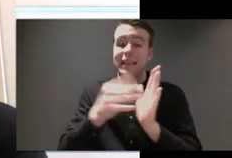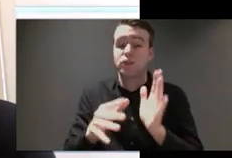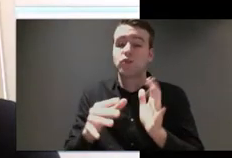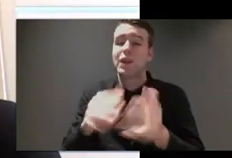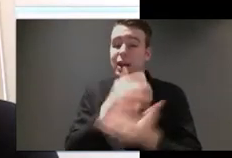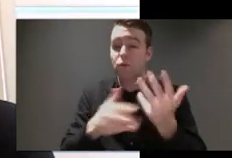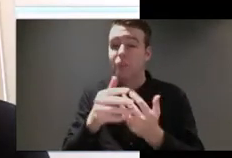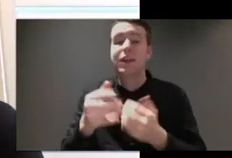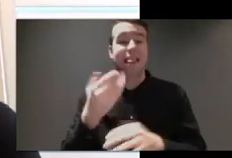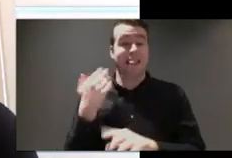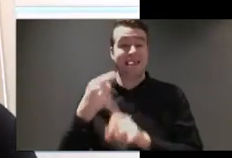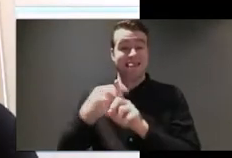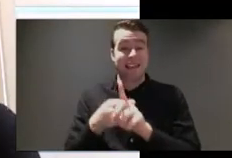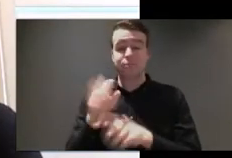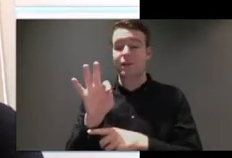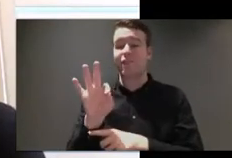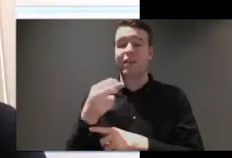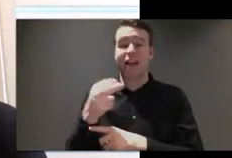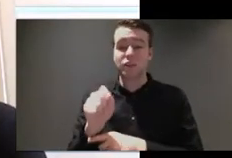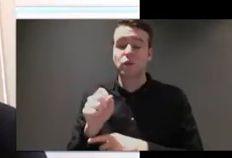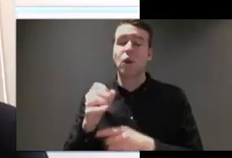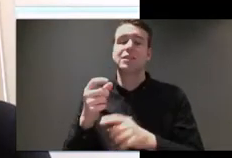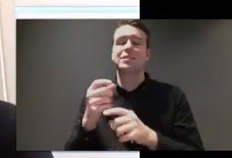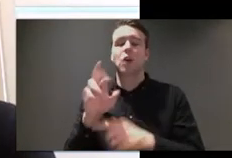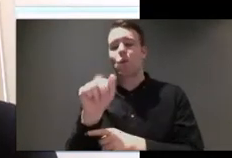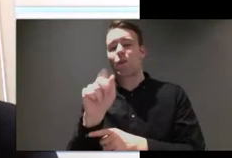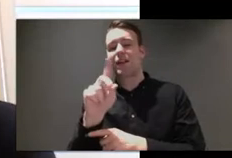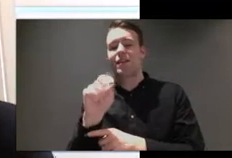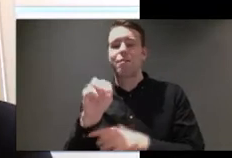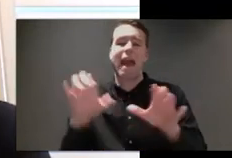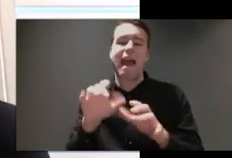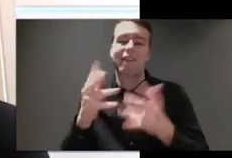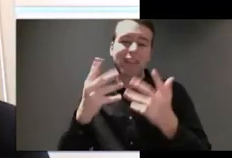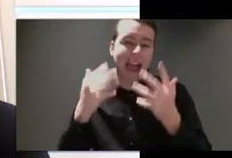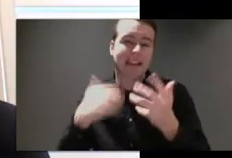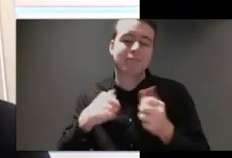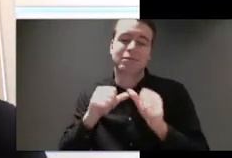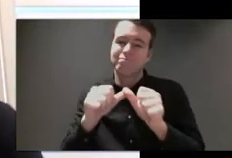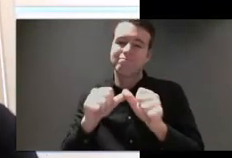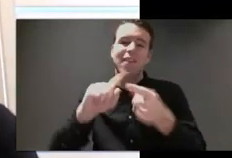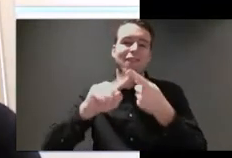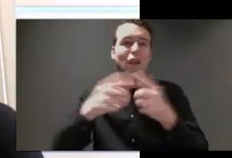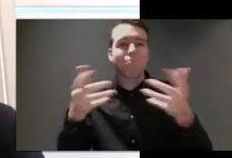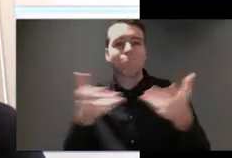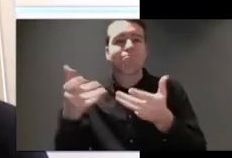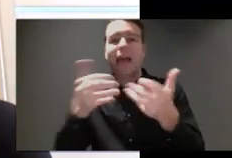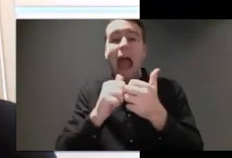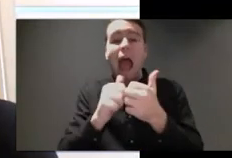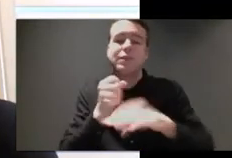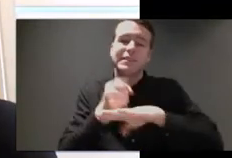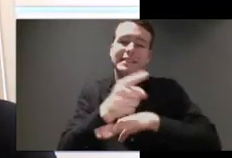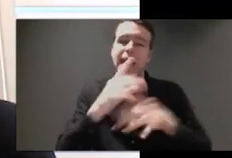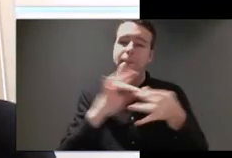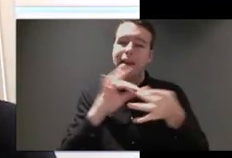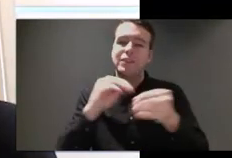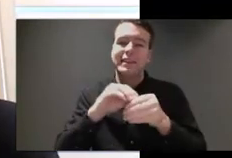interaction, last month, Franklin's Random Acts of Kindness Commissioners hosted a virtual Friendgram event where students could send messages to their friends